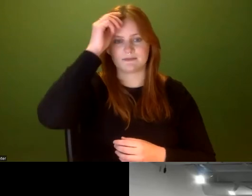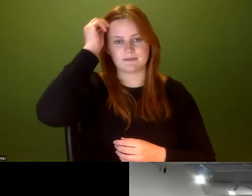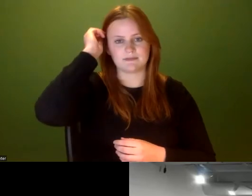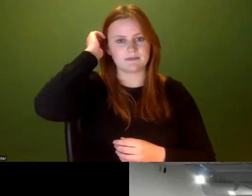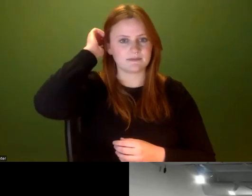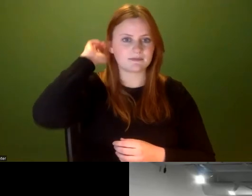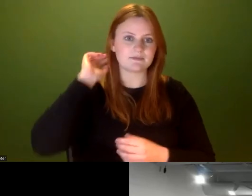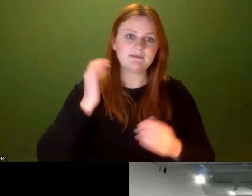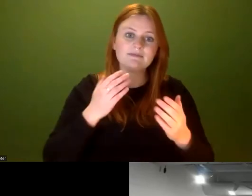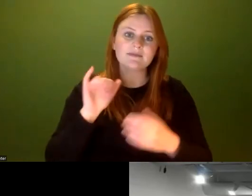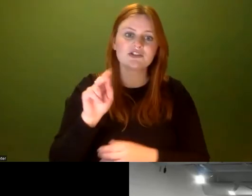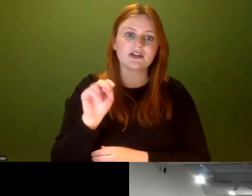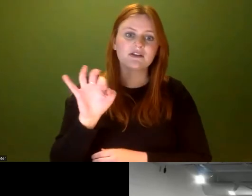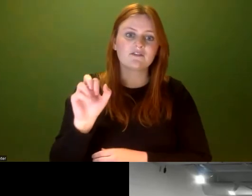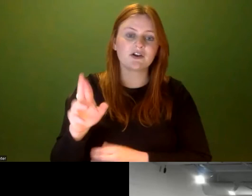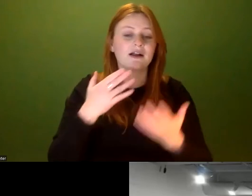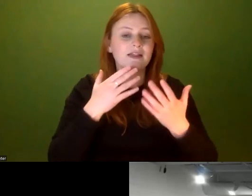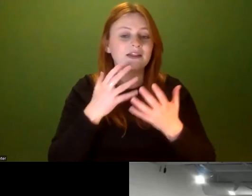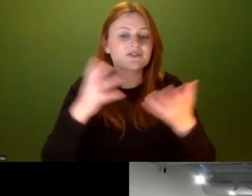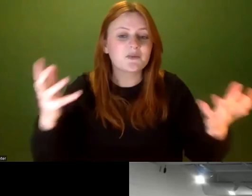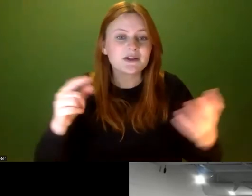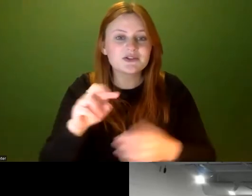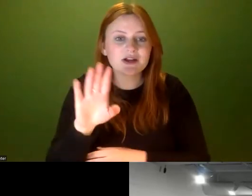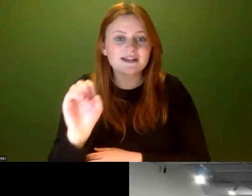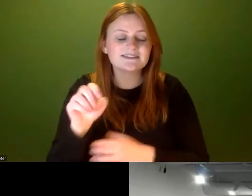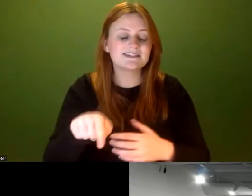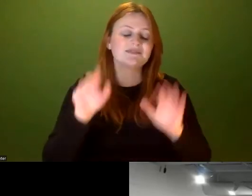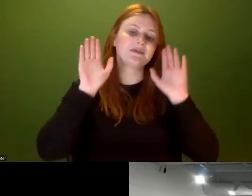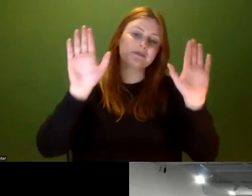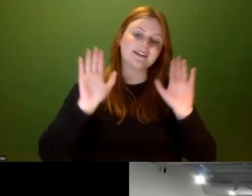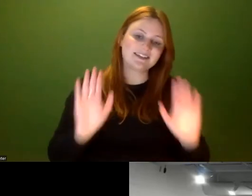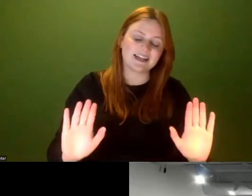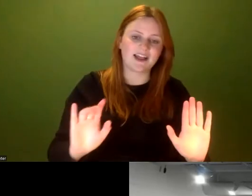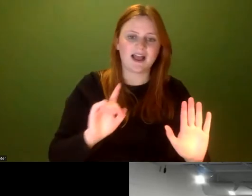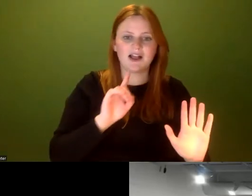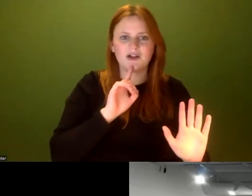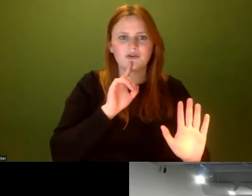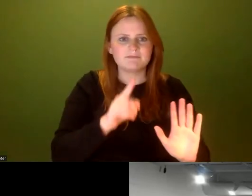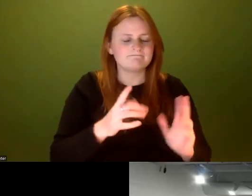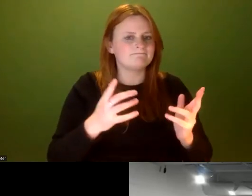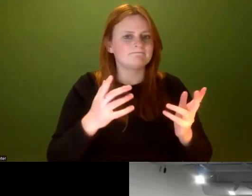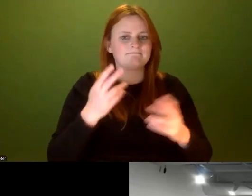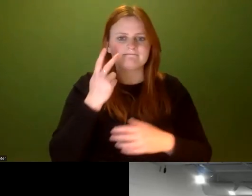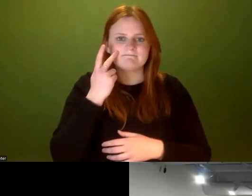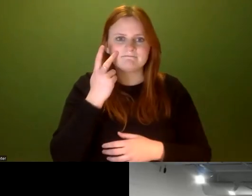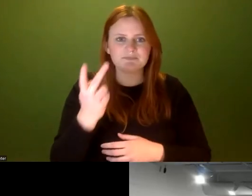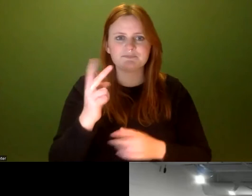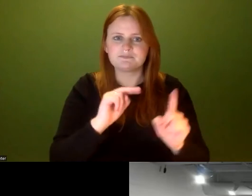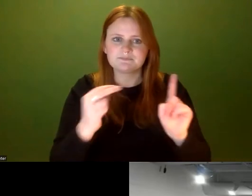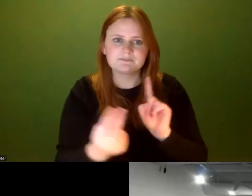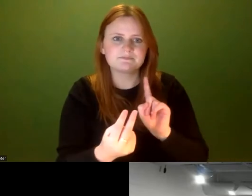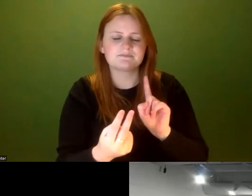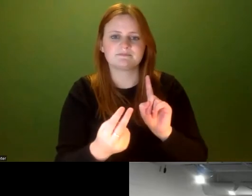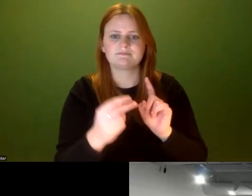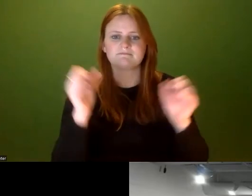Thank you so much, Grace. Oh, this has been fantastic to really get a sense of the trajectory of the work that you've